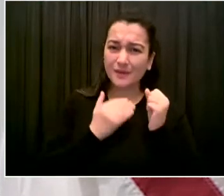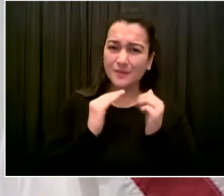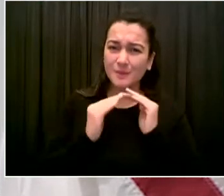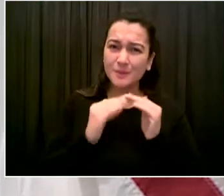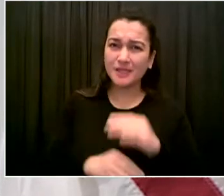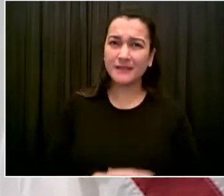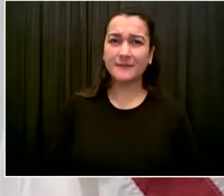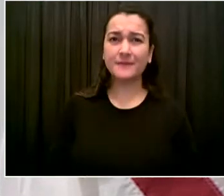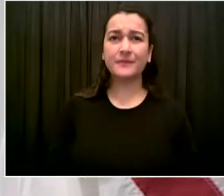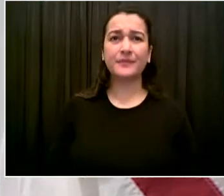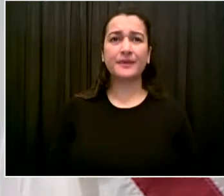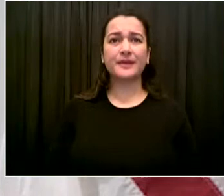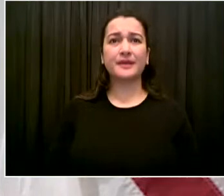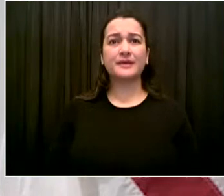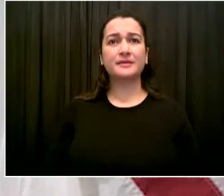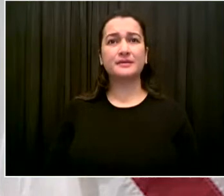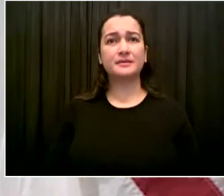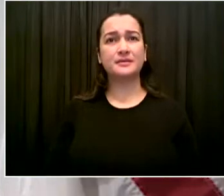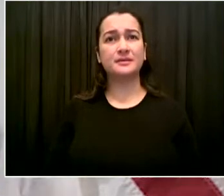Chris.